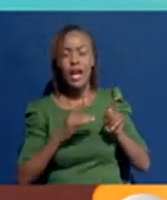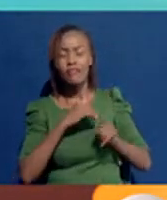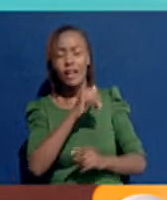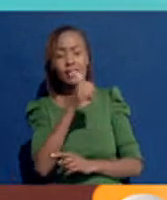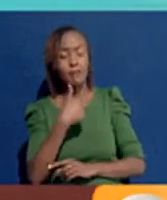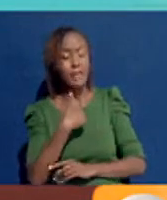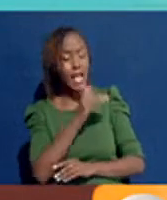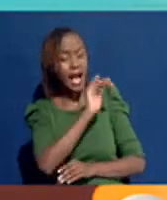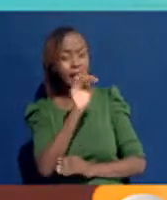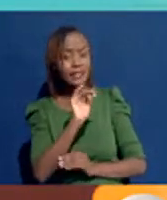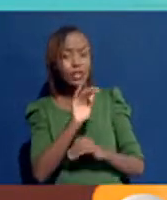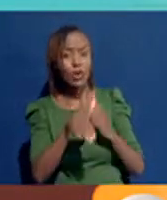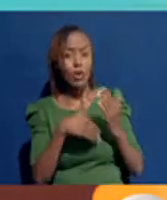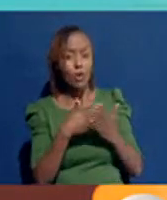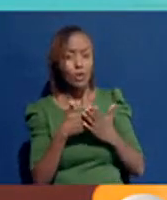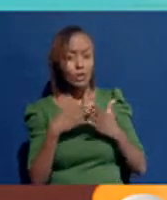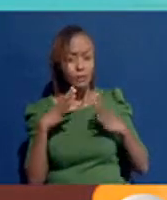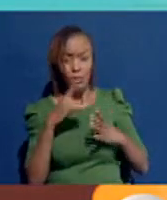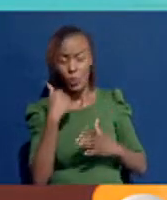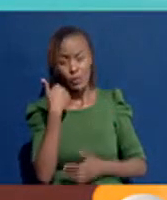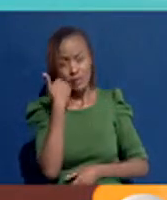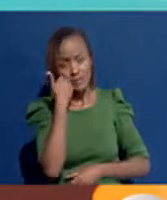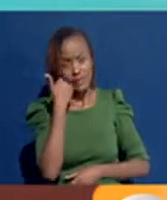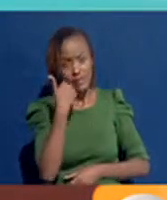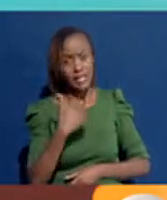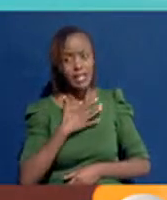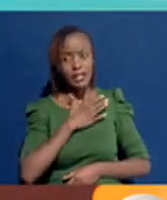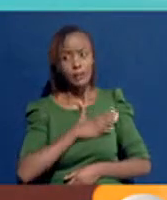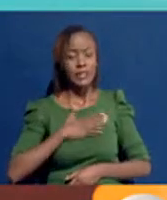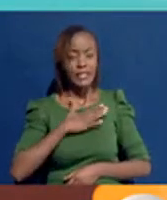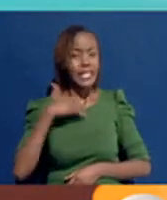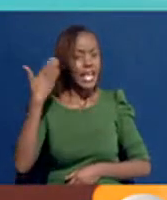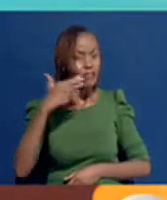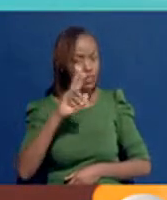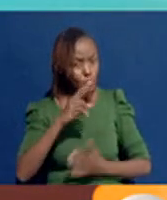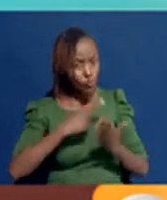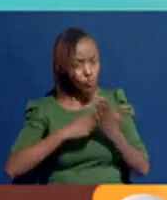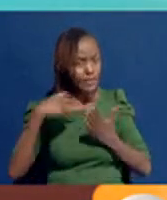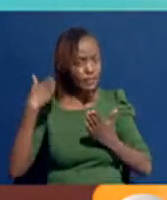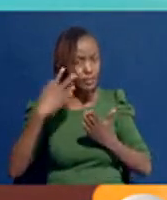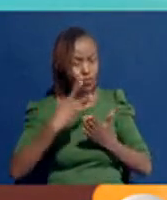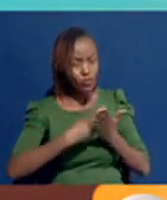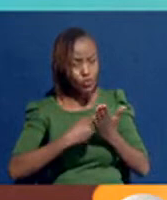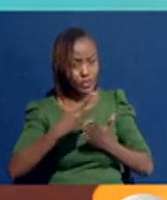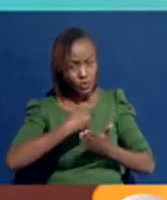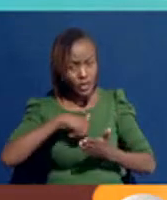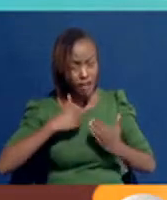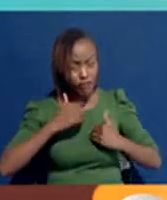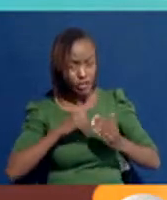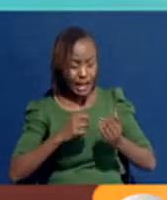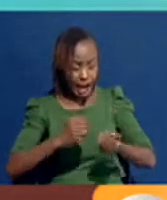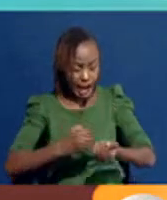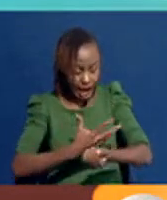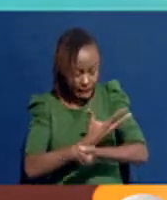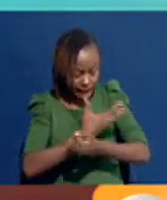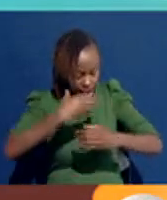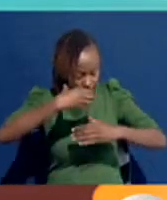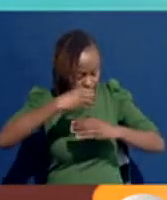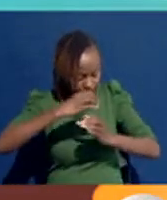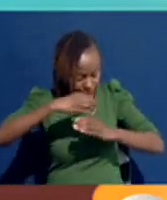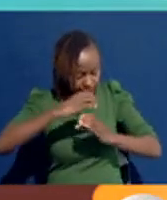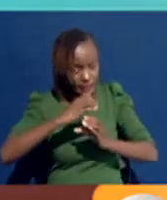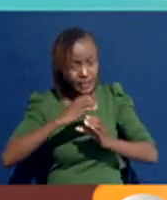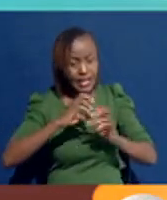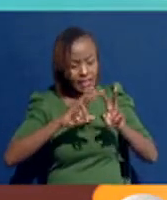asking that all those patients who are sick, we call out some every 2 weeks, what we call screening of cancer. Mm-hmm. And also